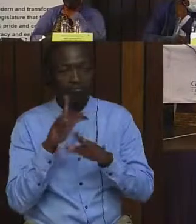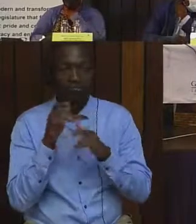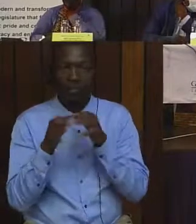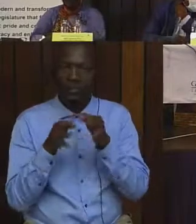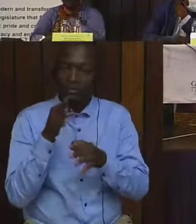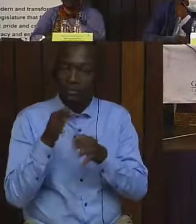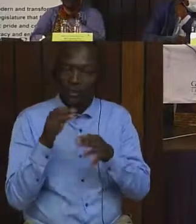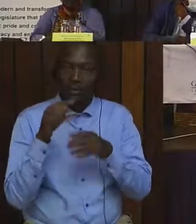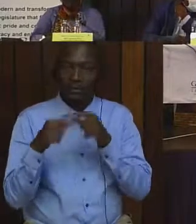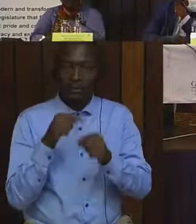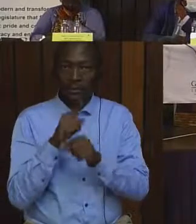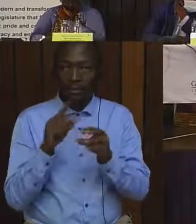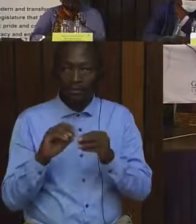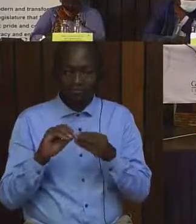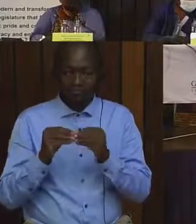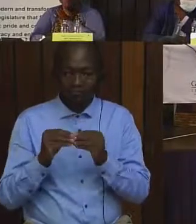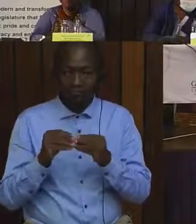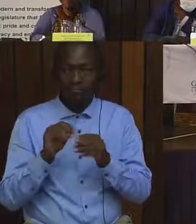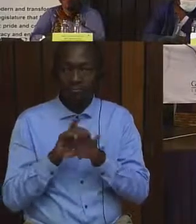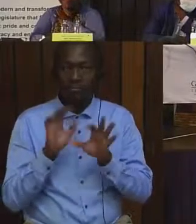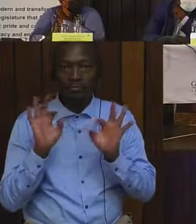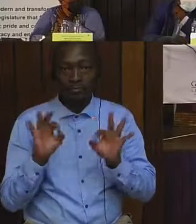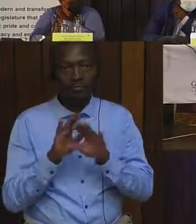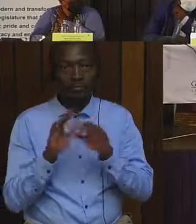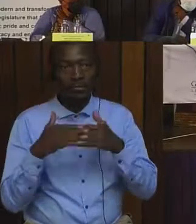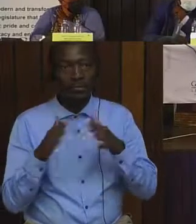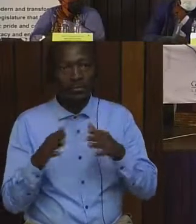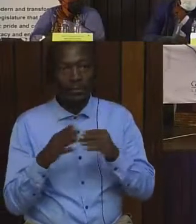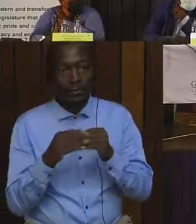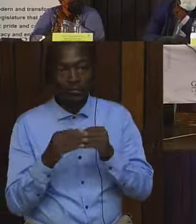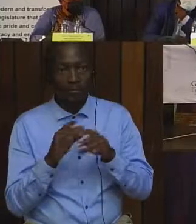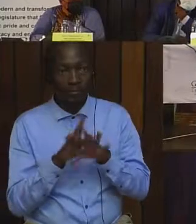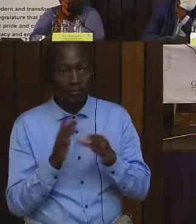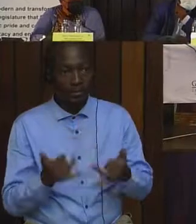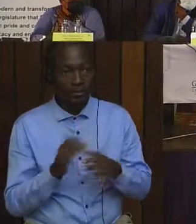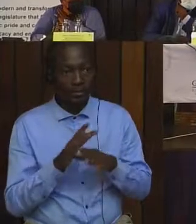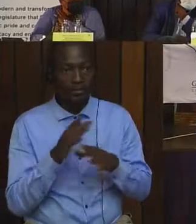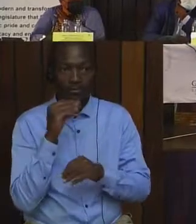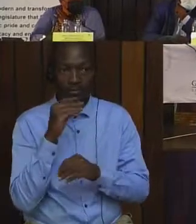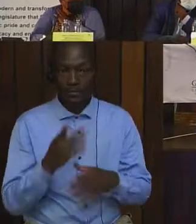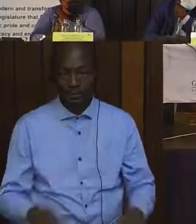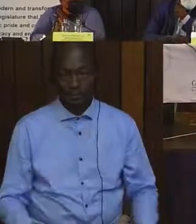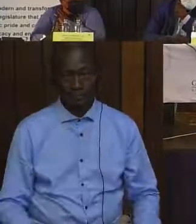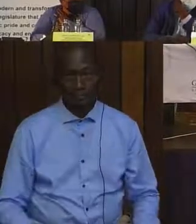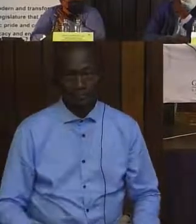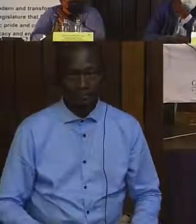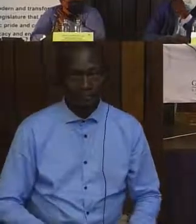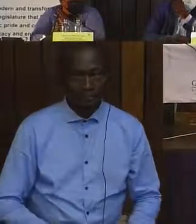in terms of this adjustment appropriation? I would open up for members now.